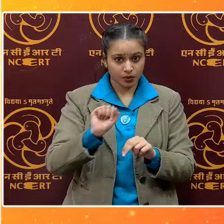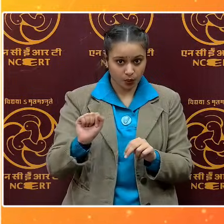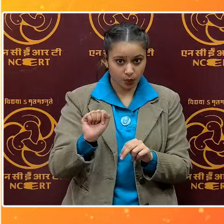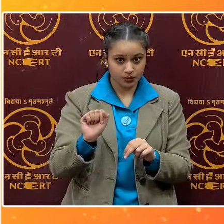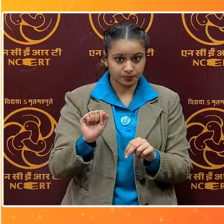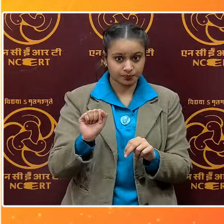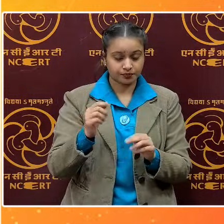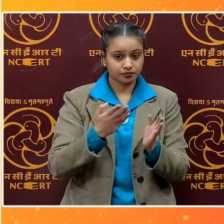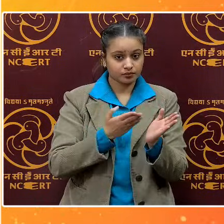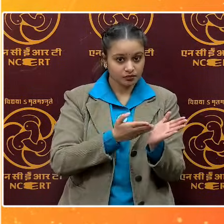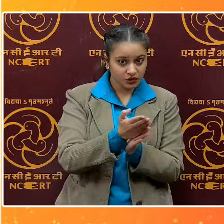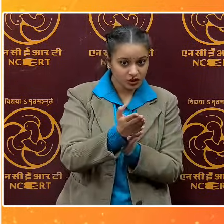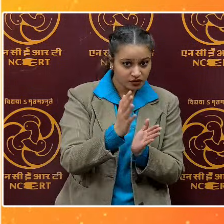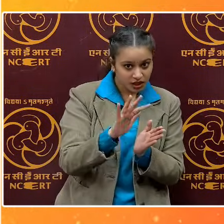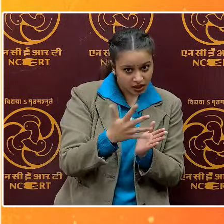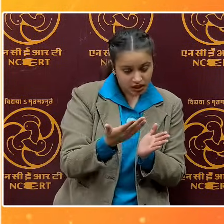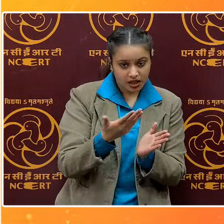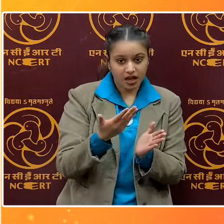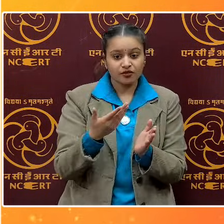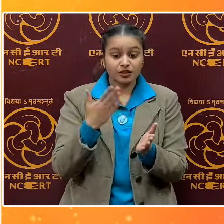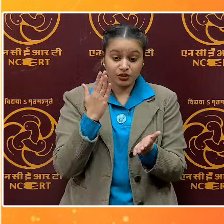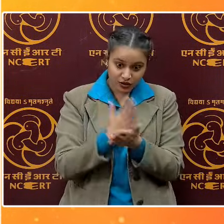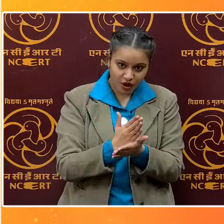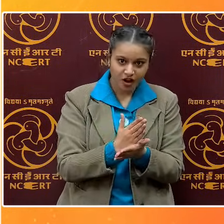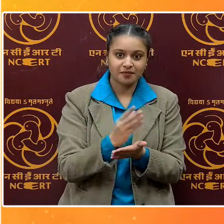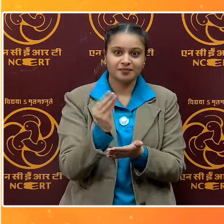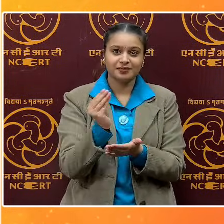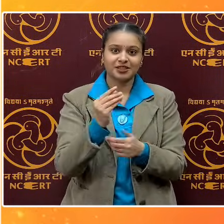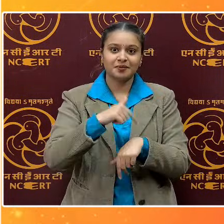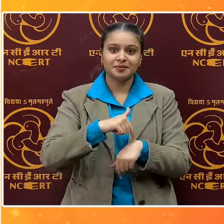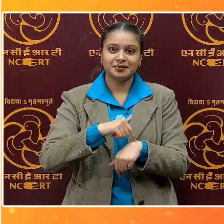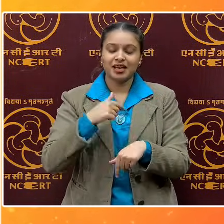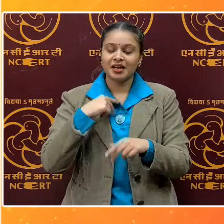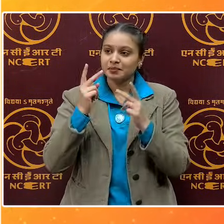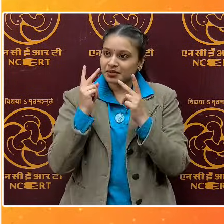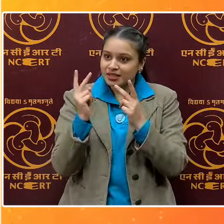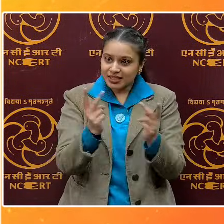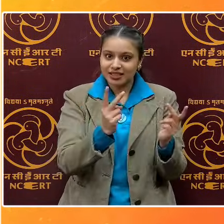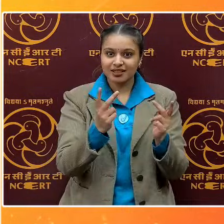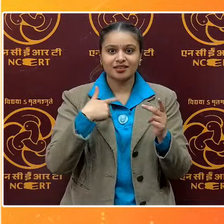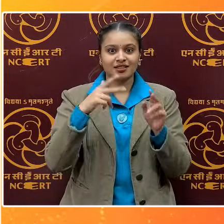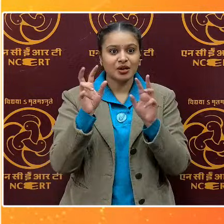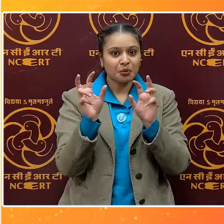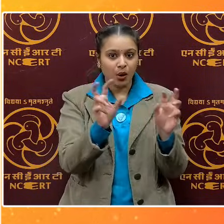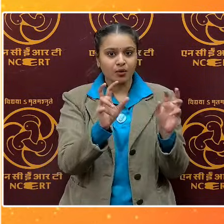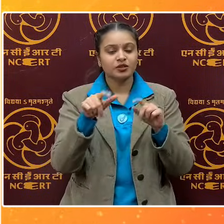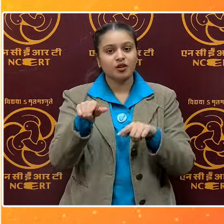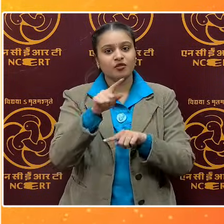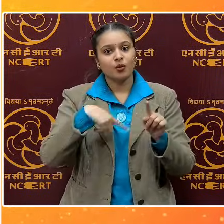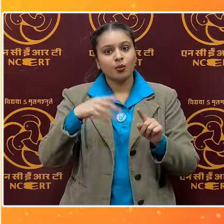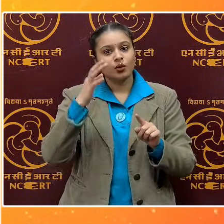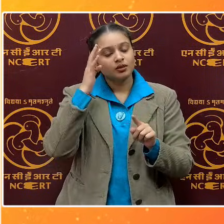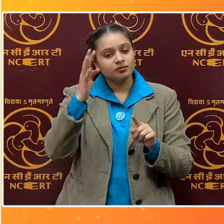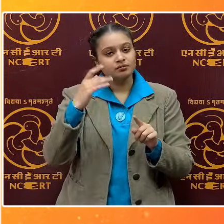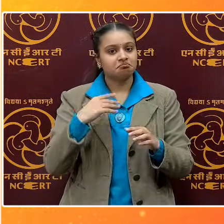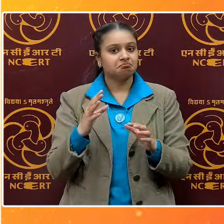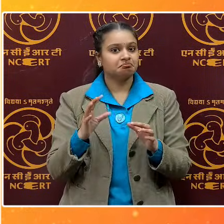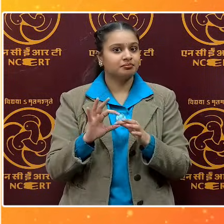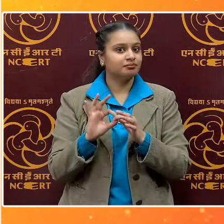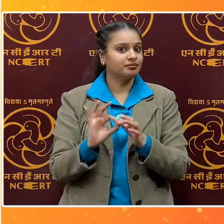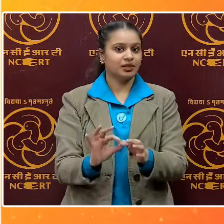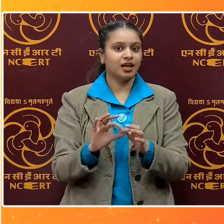taking that way, going by that way. Stop for a while, observe the tanks around you, and you will be mesmerized with this engineering